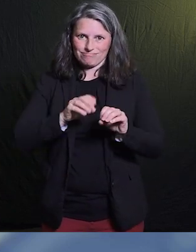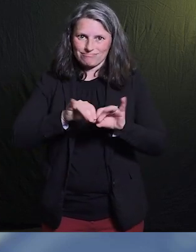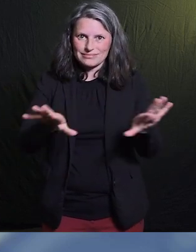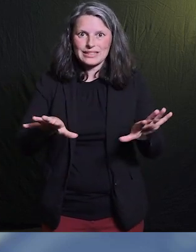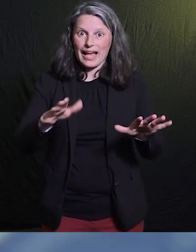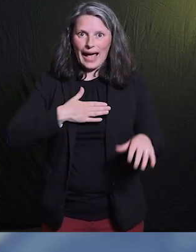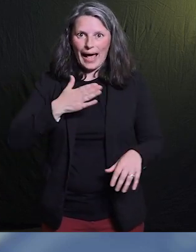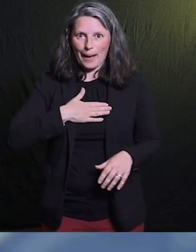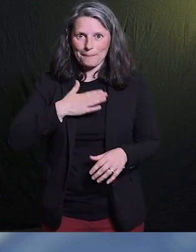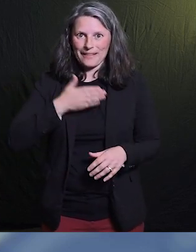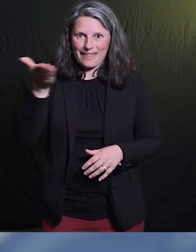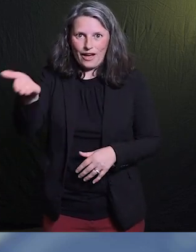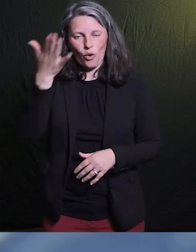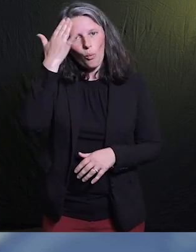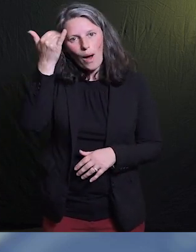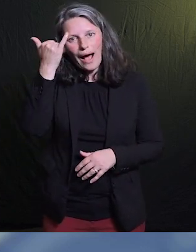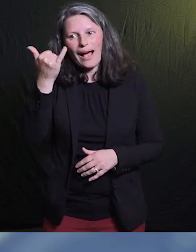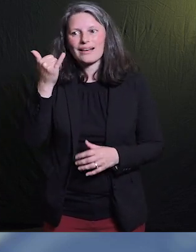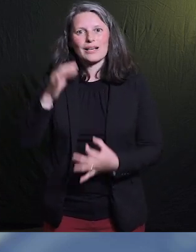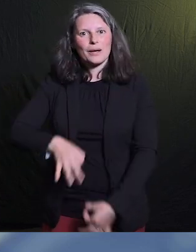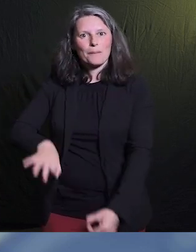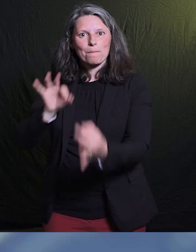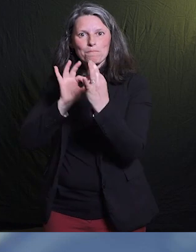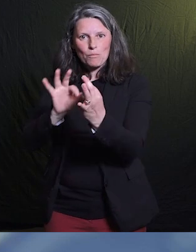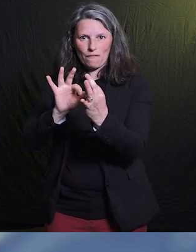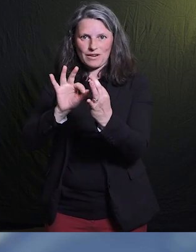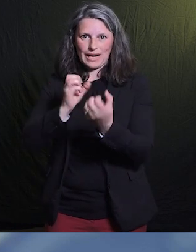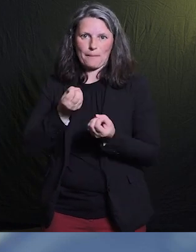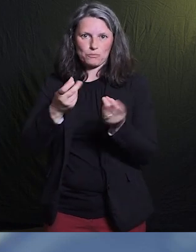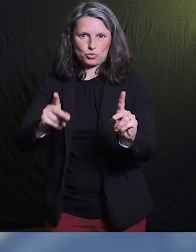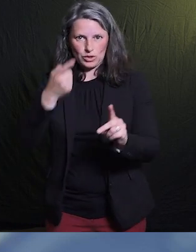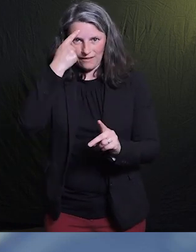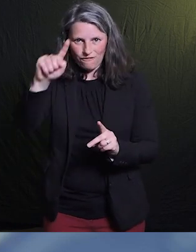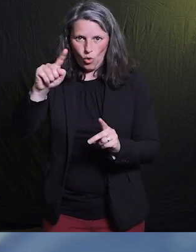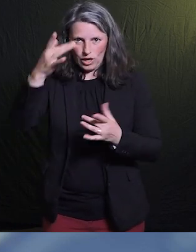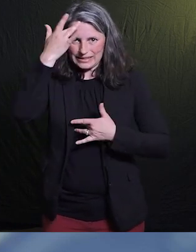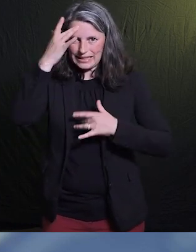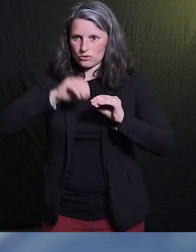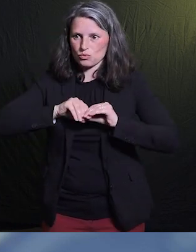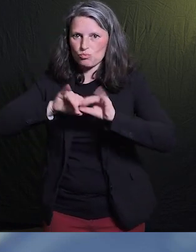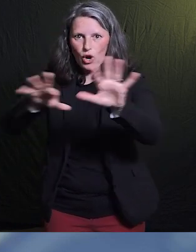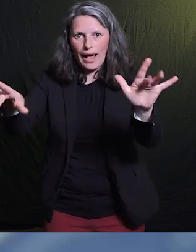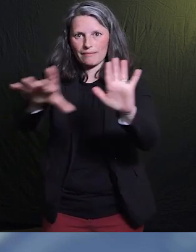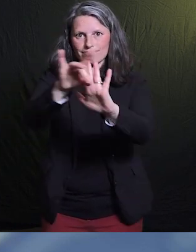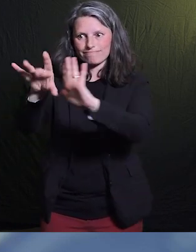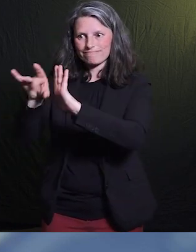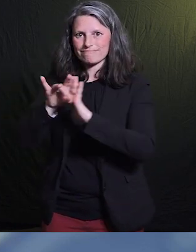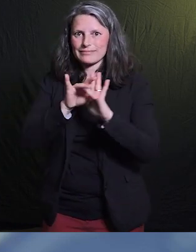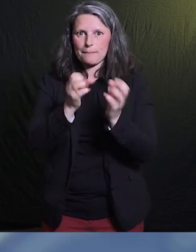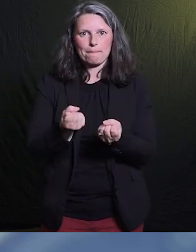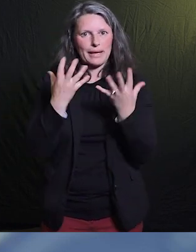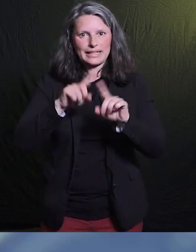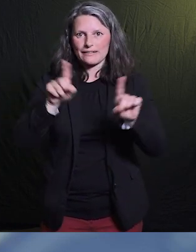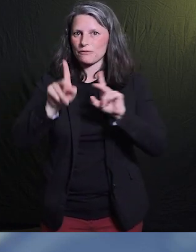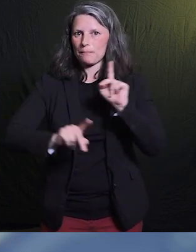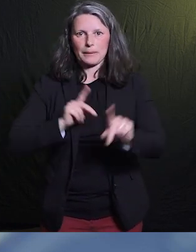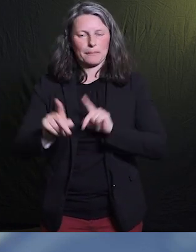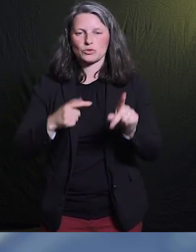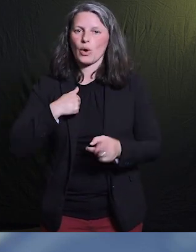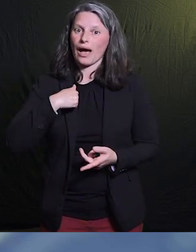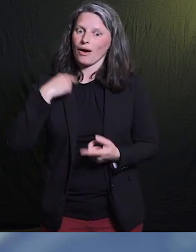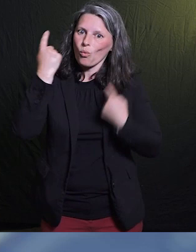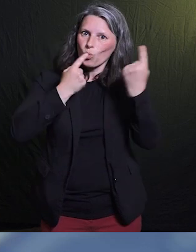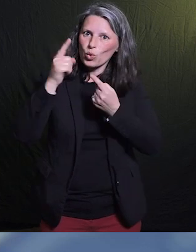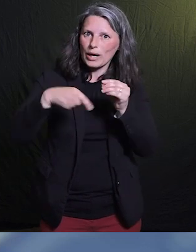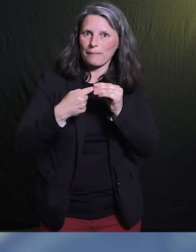happy virus, because that is the perfect sort of environment for it to spread from person to person. And so I worry about more disorder. I